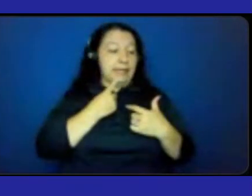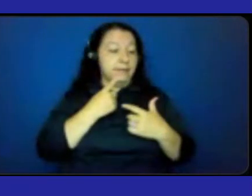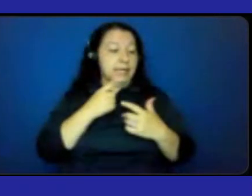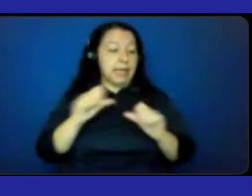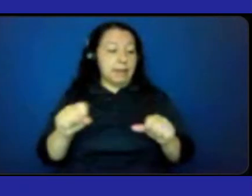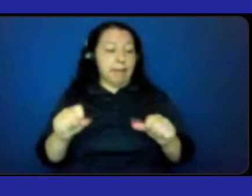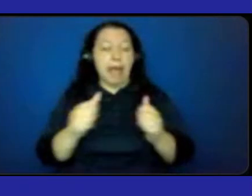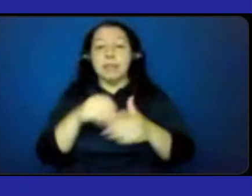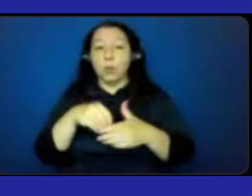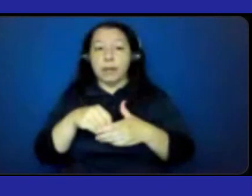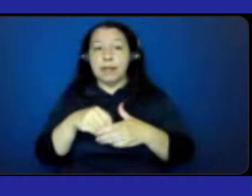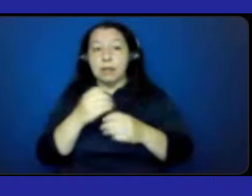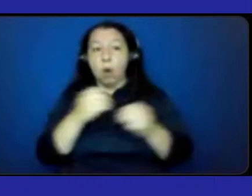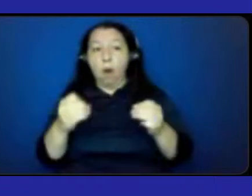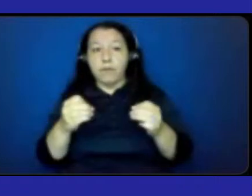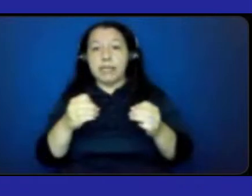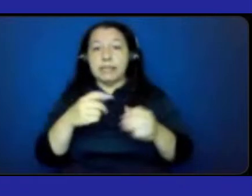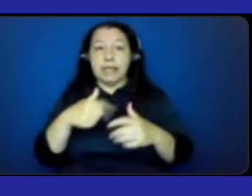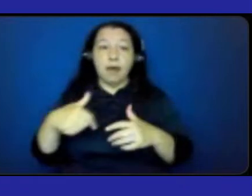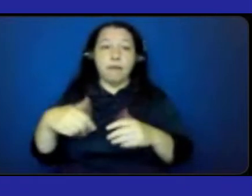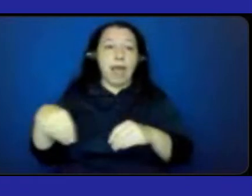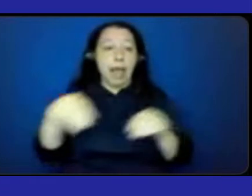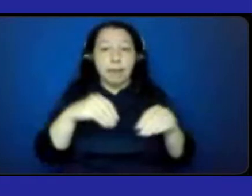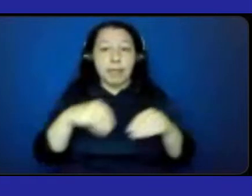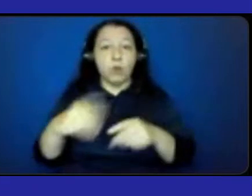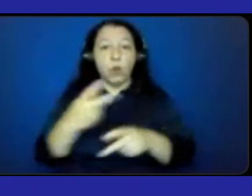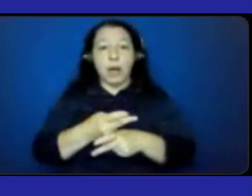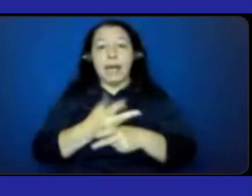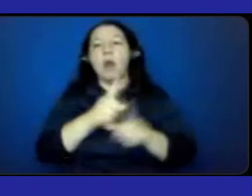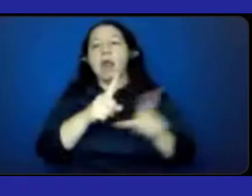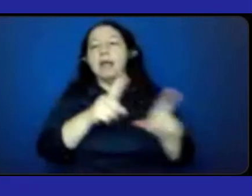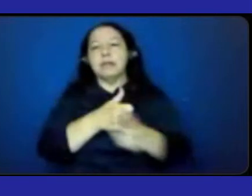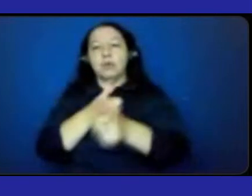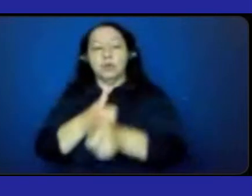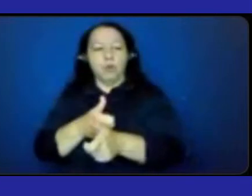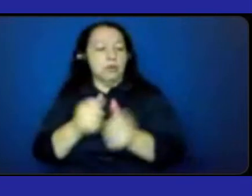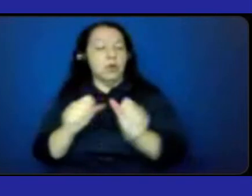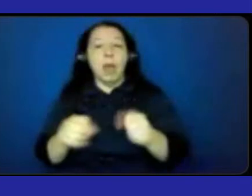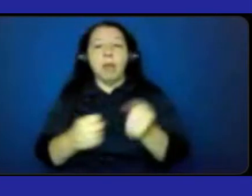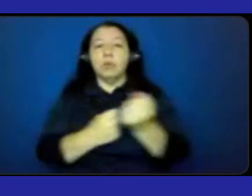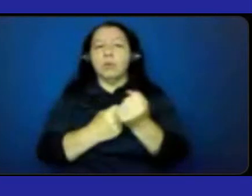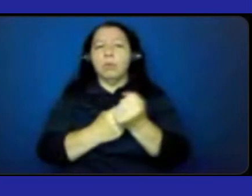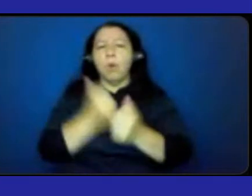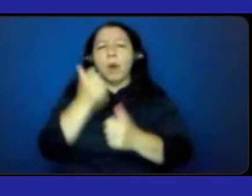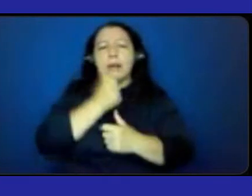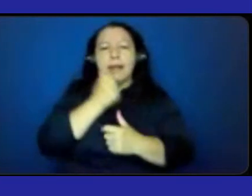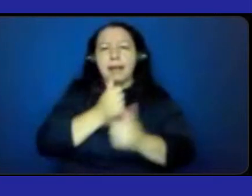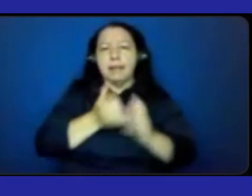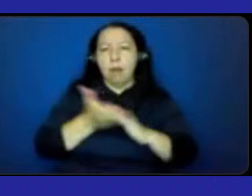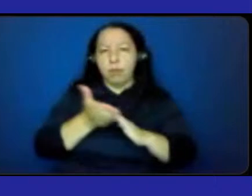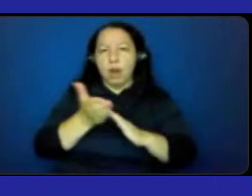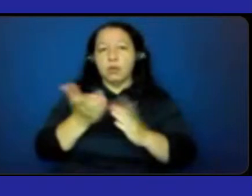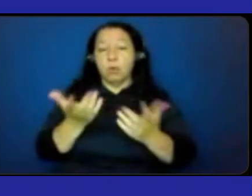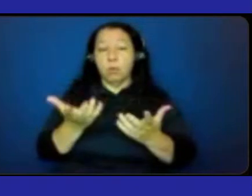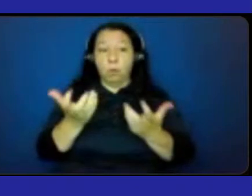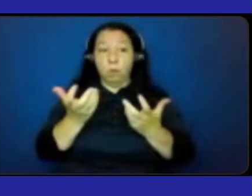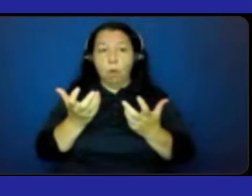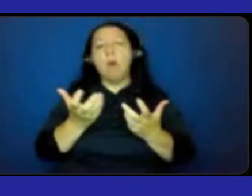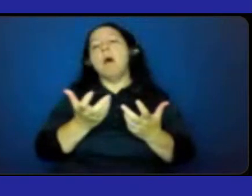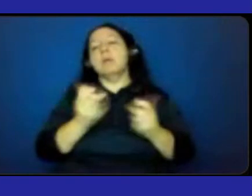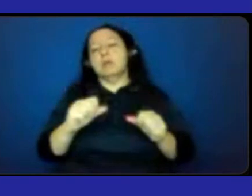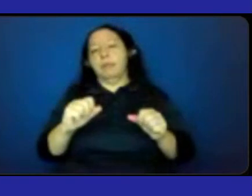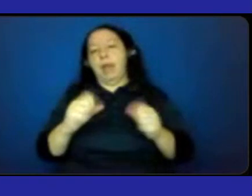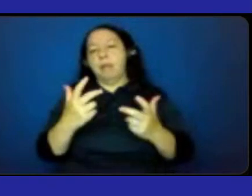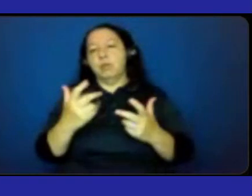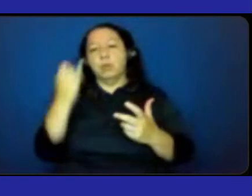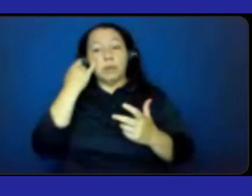within Office of Ambulatory Care and Test and Trace to be able to support the day-to-day operations. What we're looking for is to be able to, if we